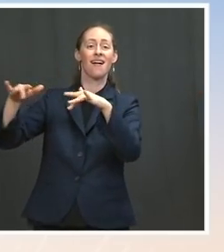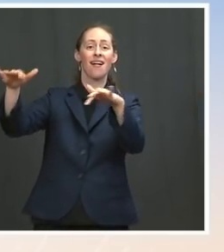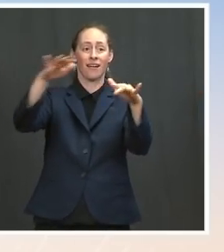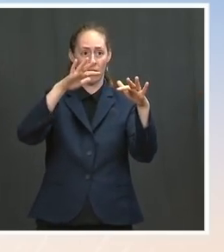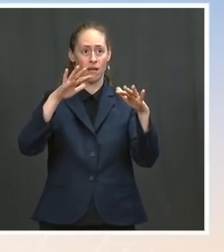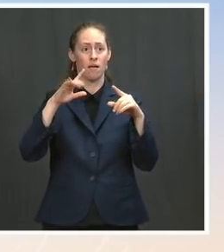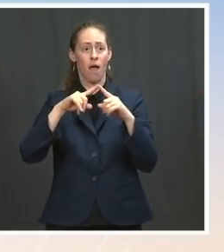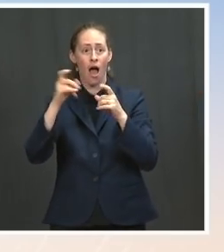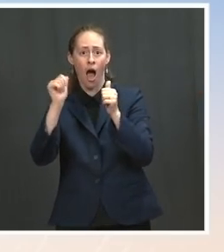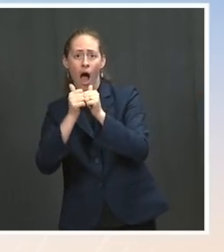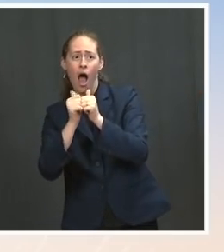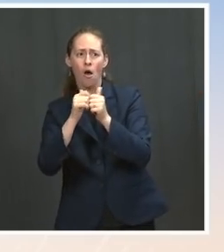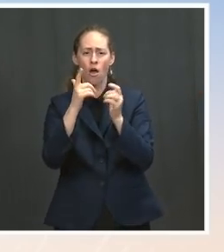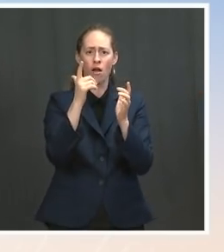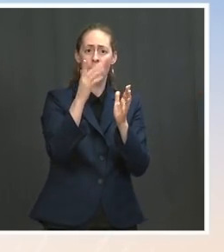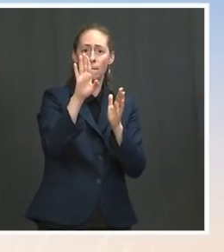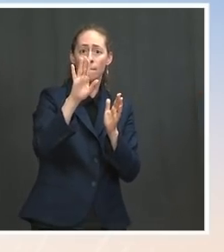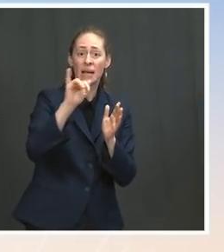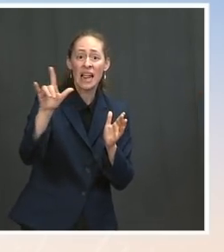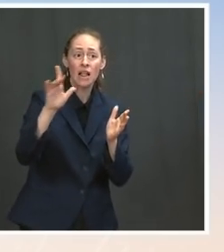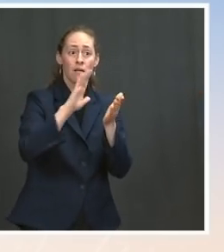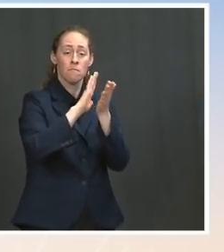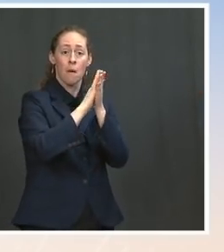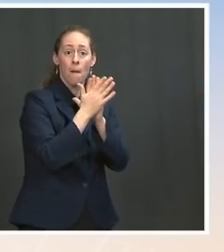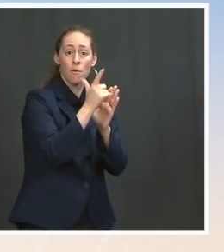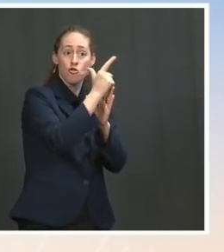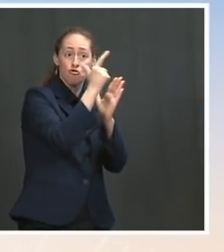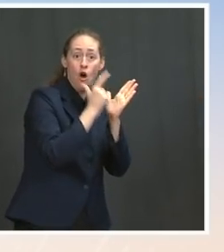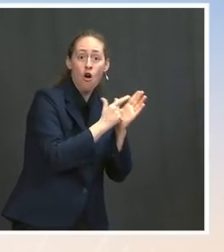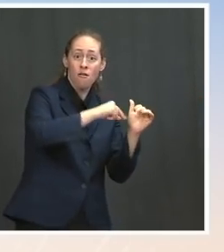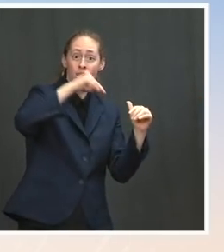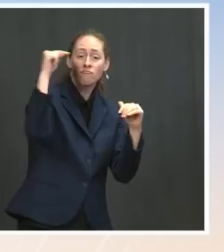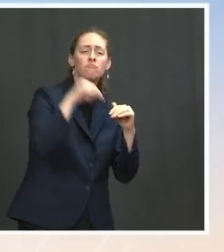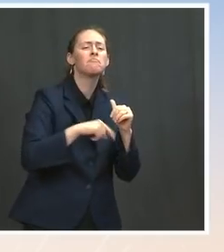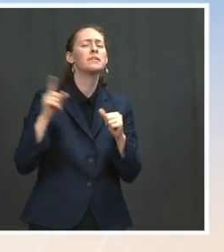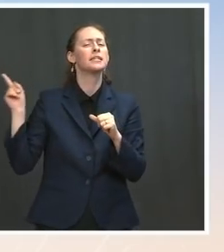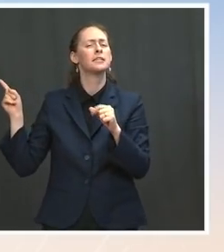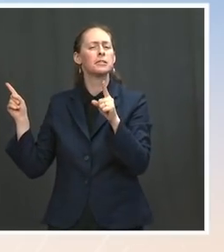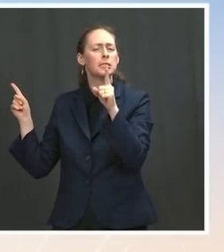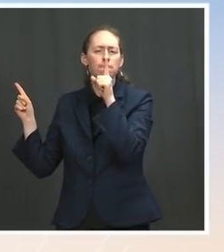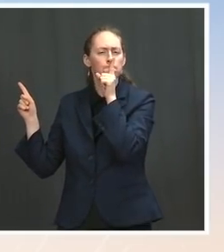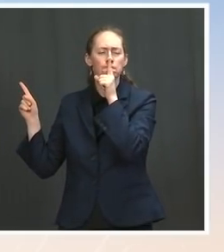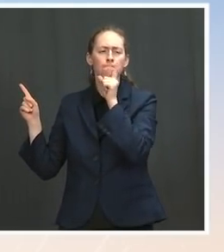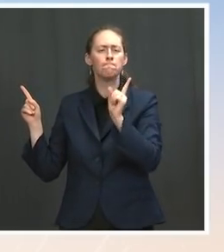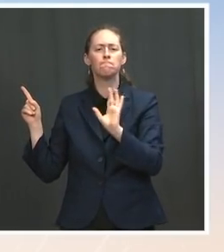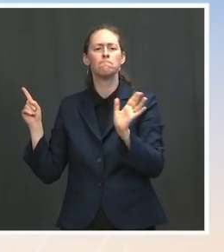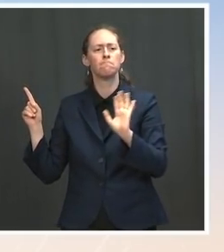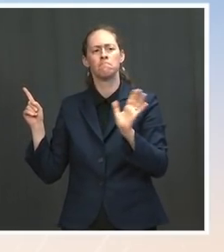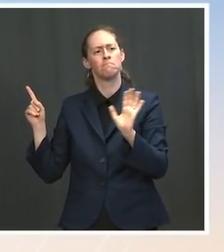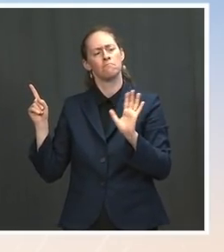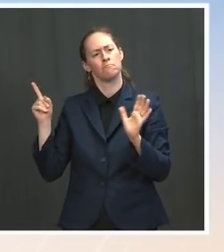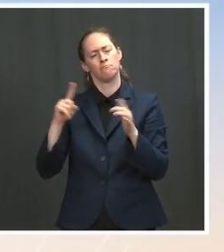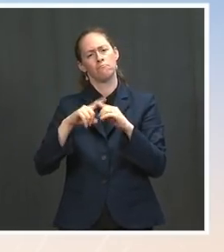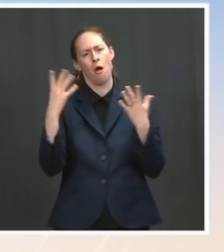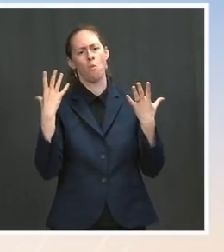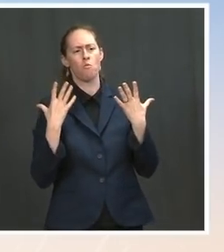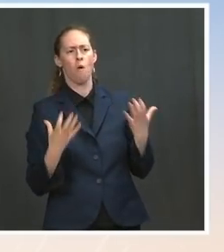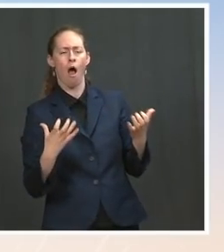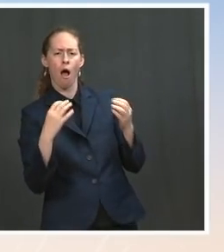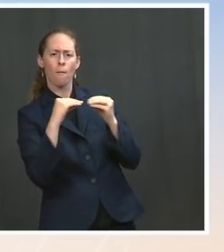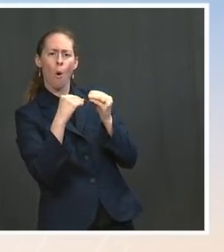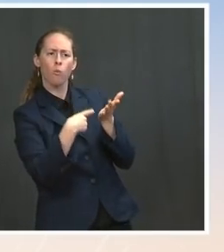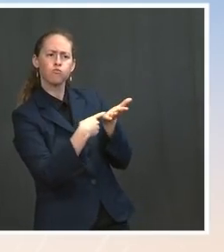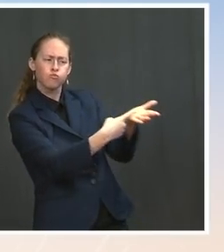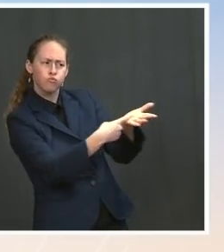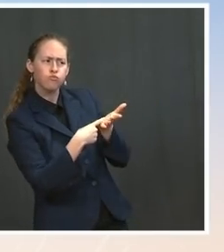filibuster continues to be that there should be a path forward for Democrats and Republicans to make voting easier, to move forward on progress